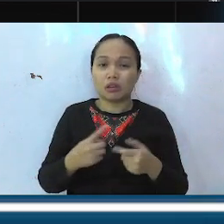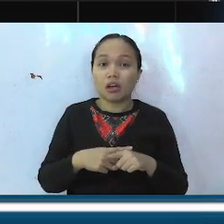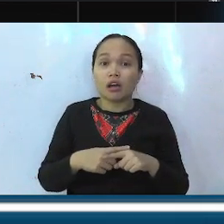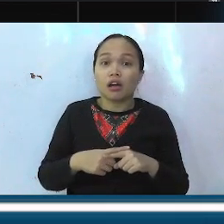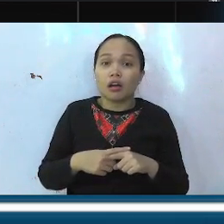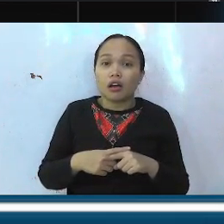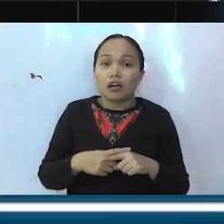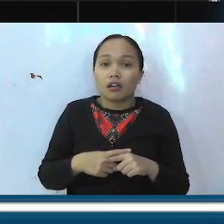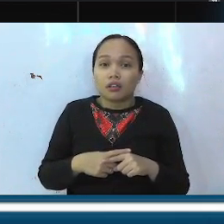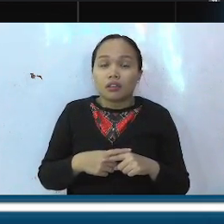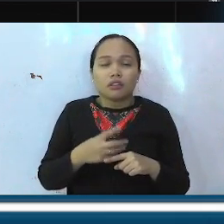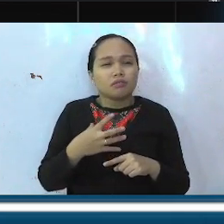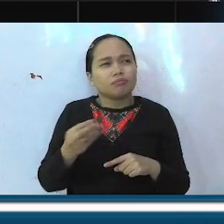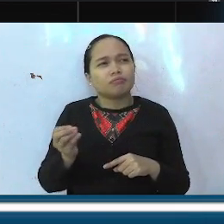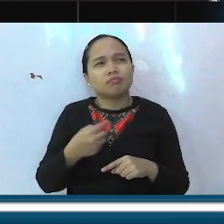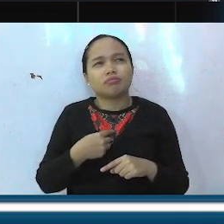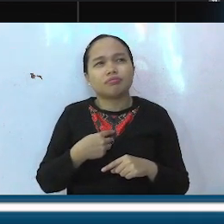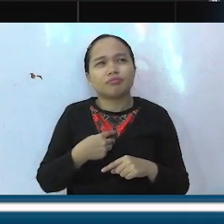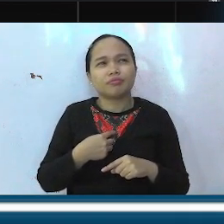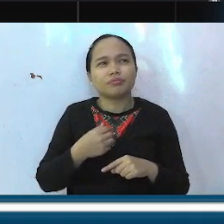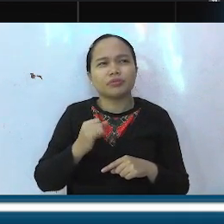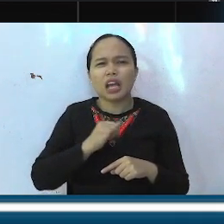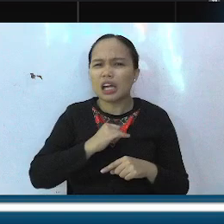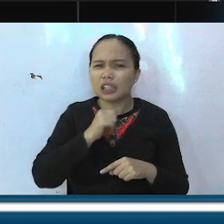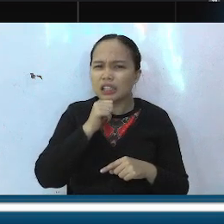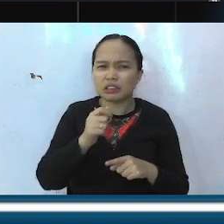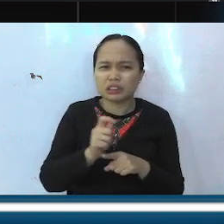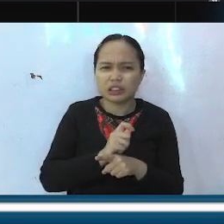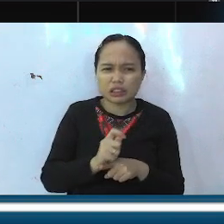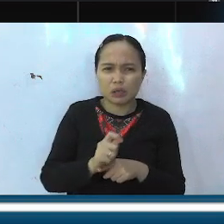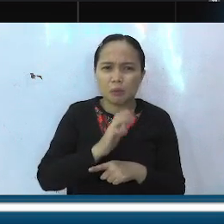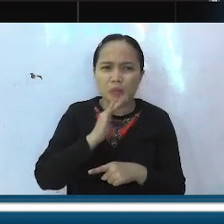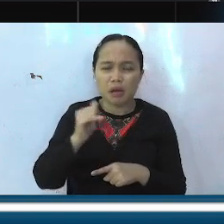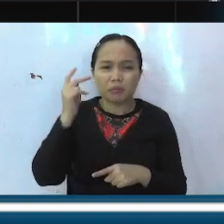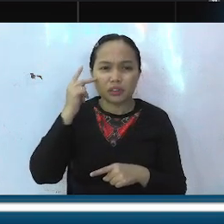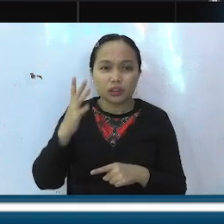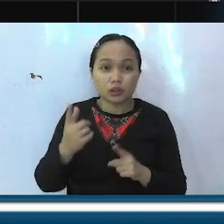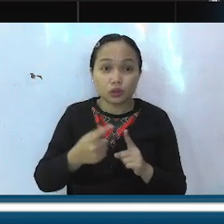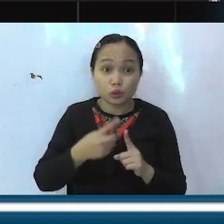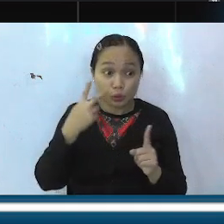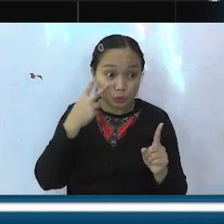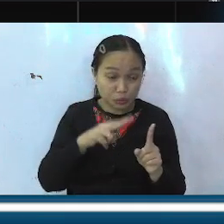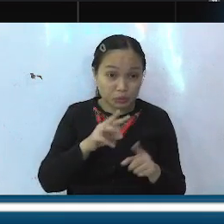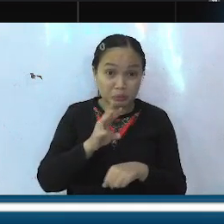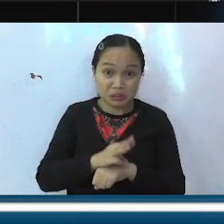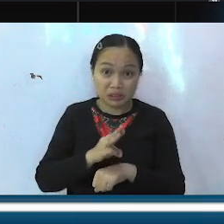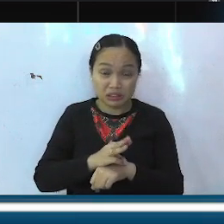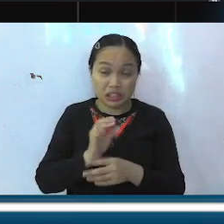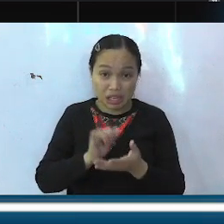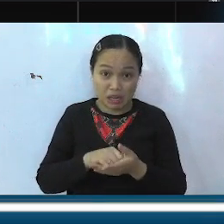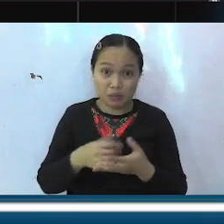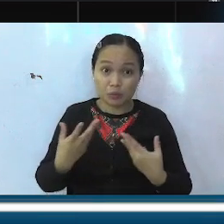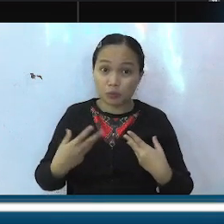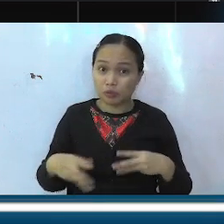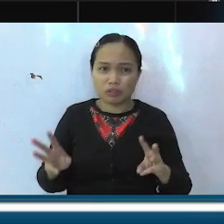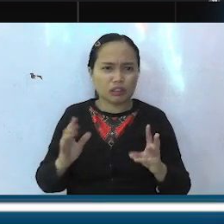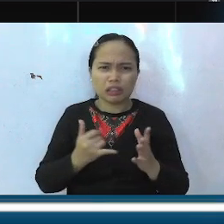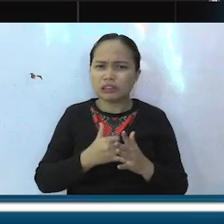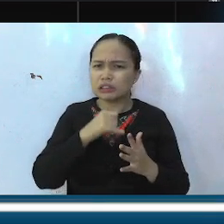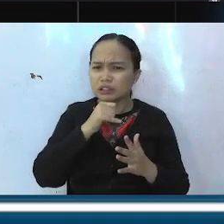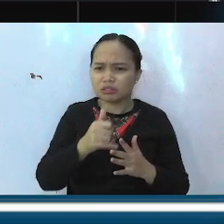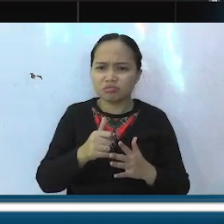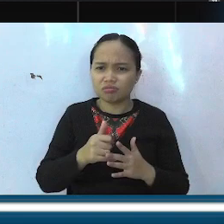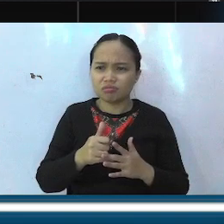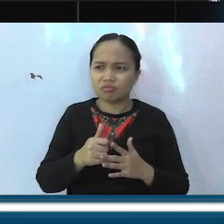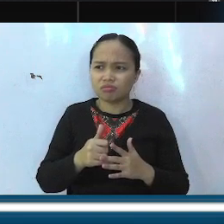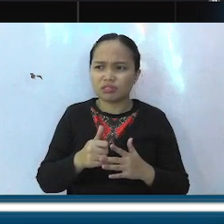know, I wasn't trained by my dad to see the ministry that way. Amen. You see, and that's not my primary. They're not